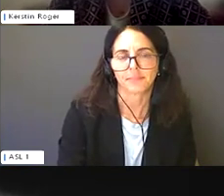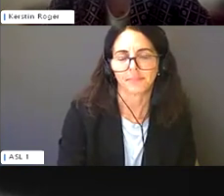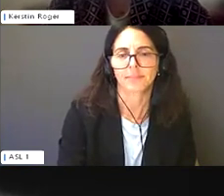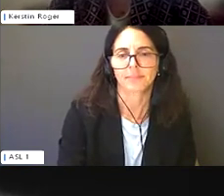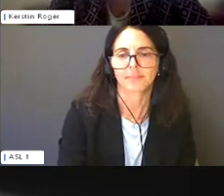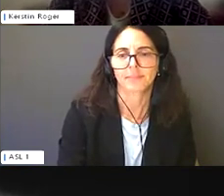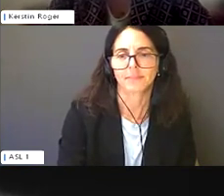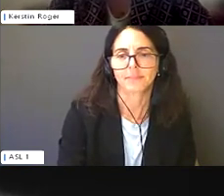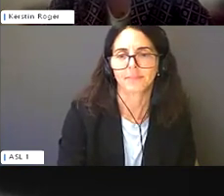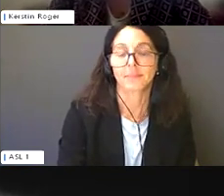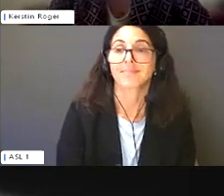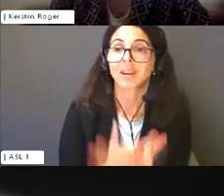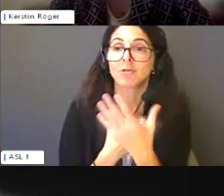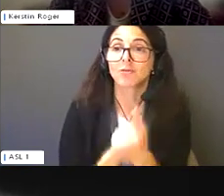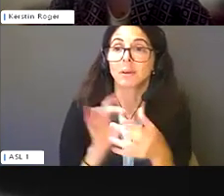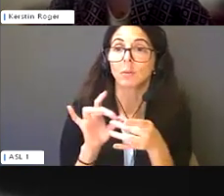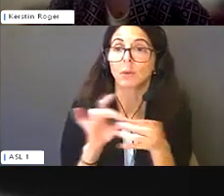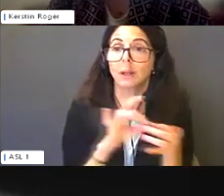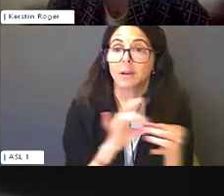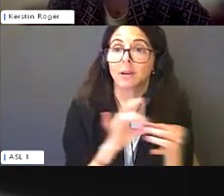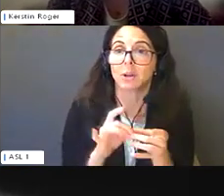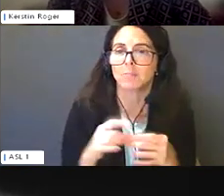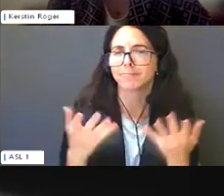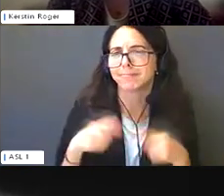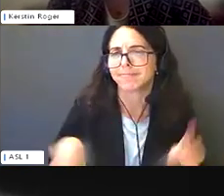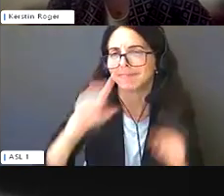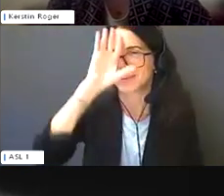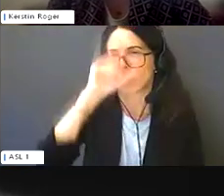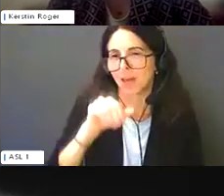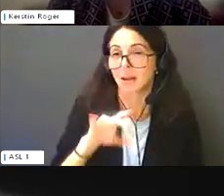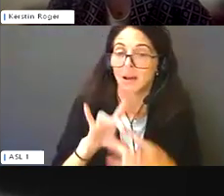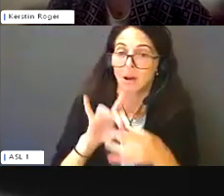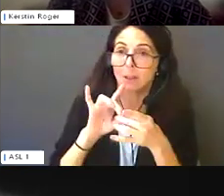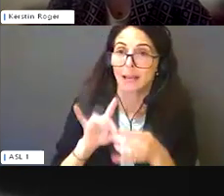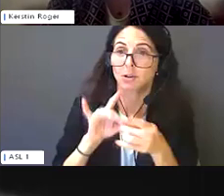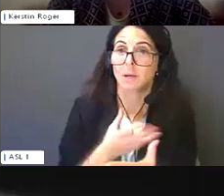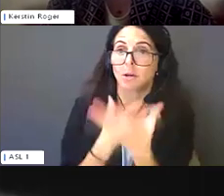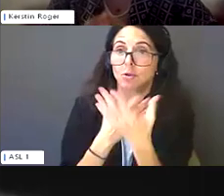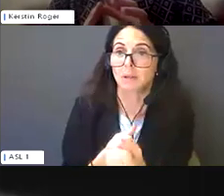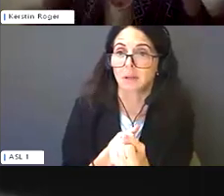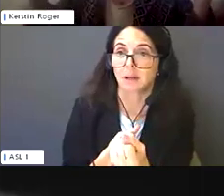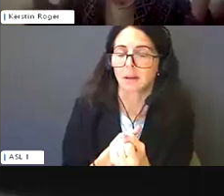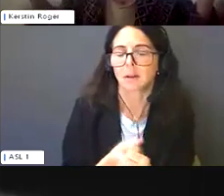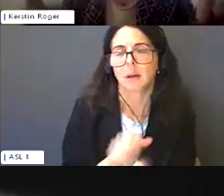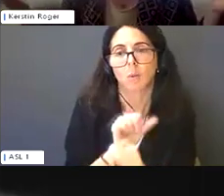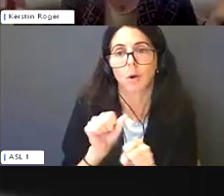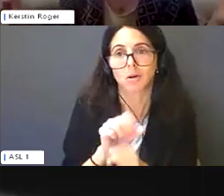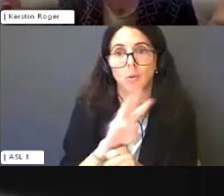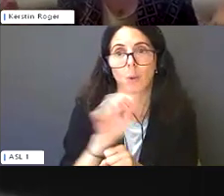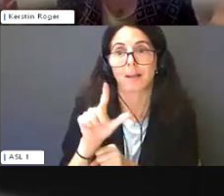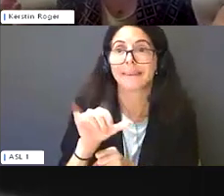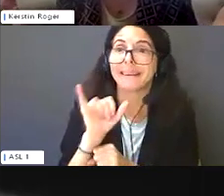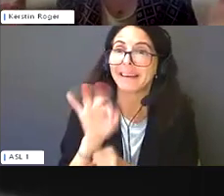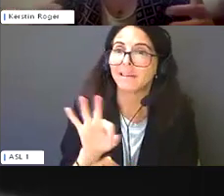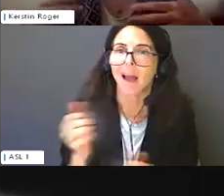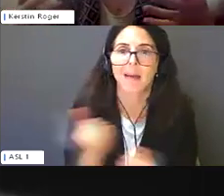Trusting relationships. So we know that trusting relationships work very well when all other things are in place